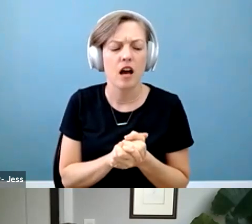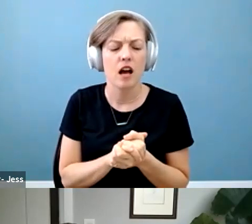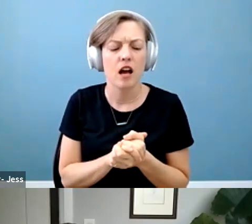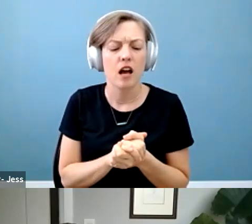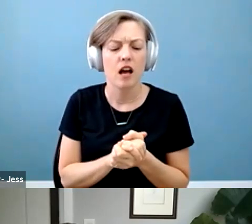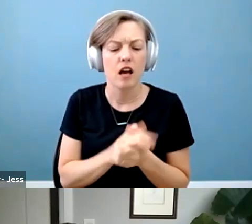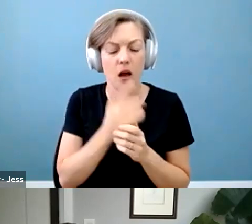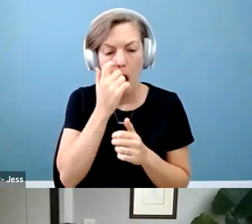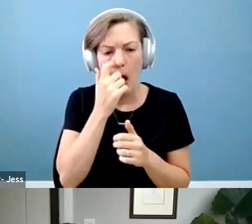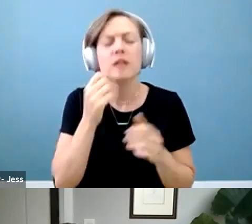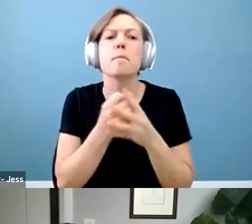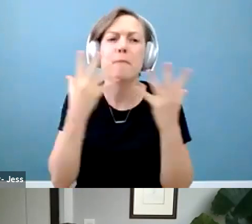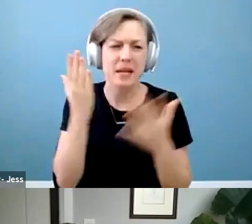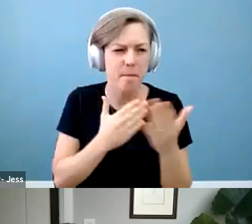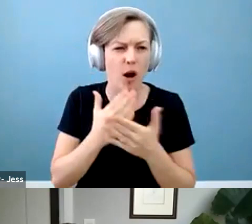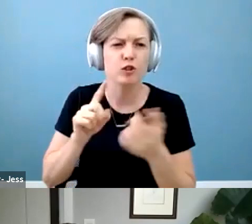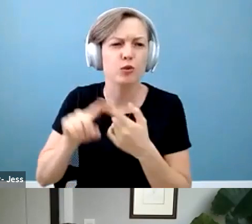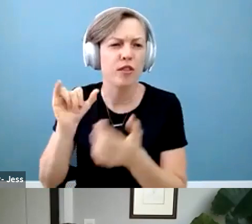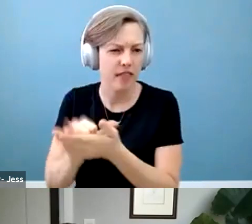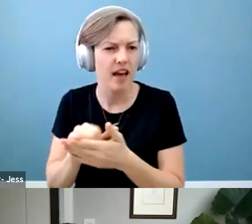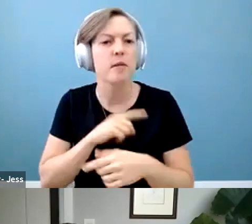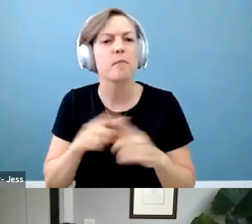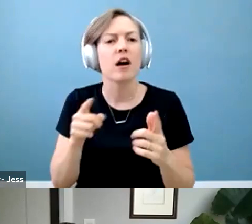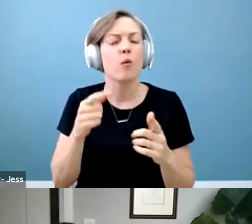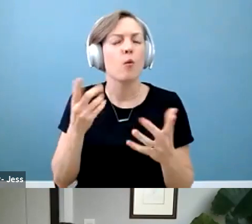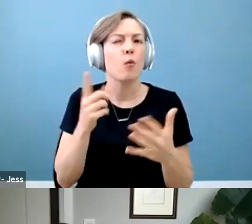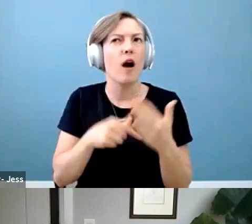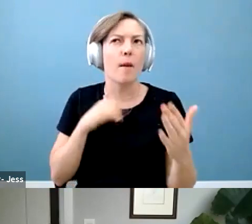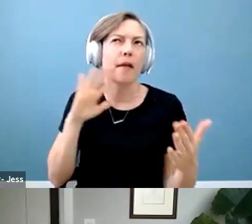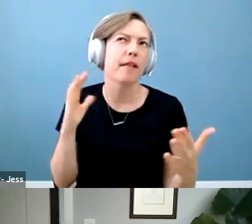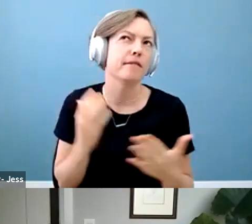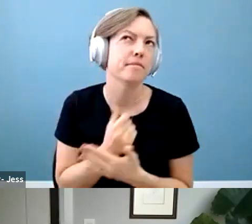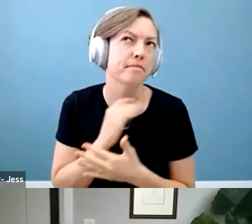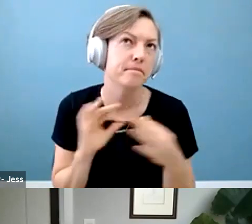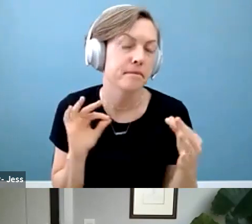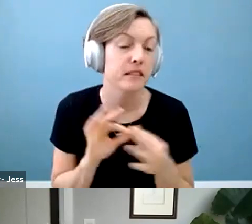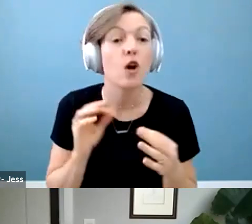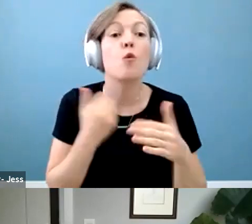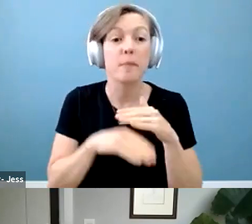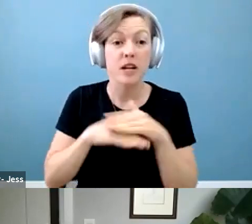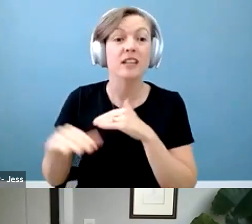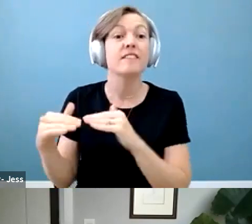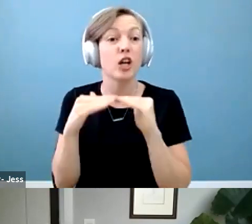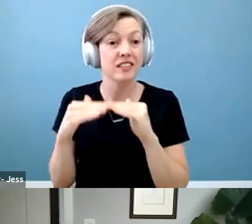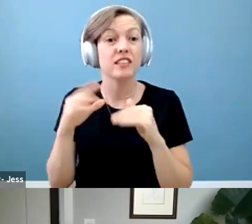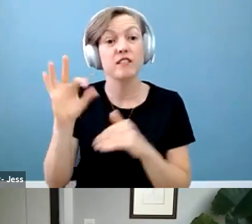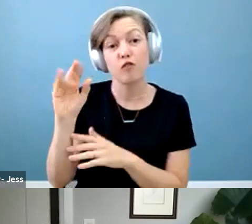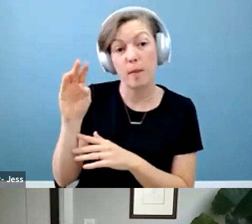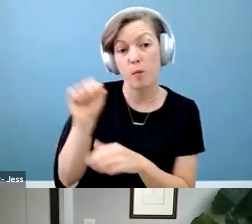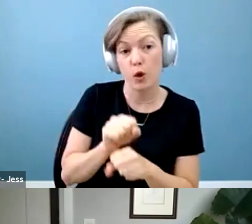There's many parts to that. I guess what I will seize on is that reproductive justice framework